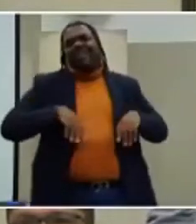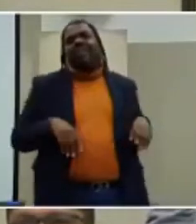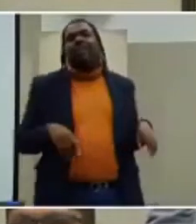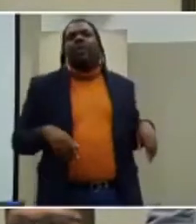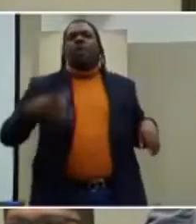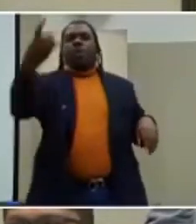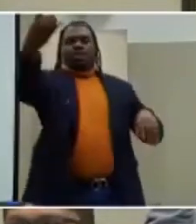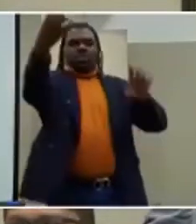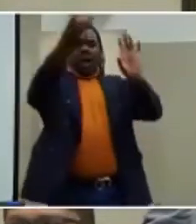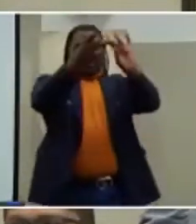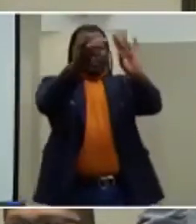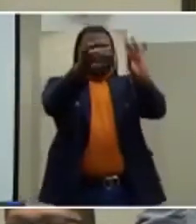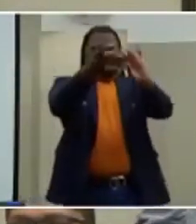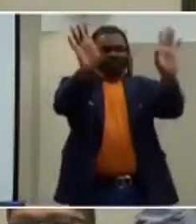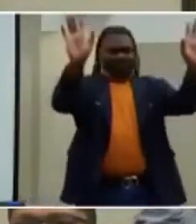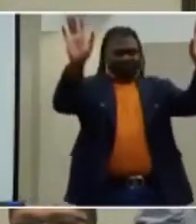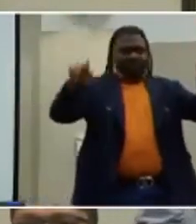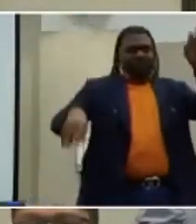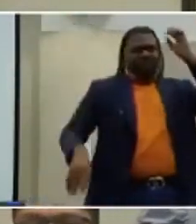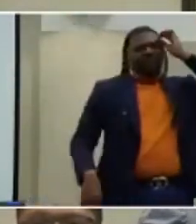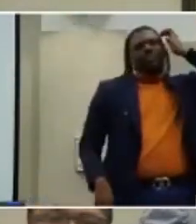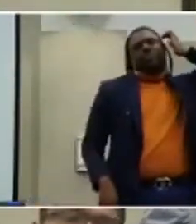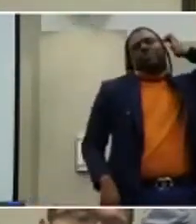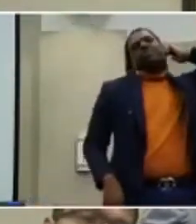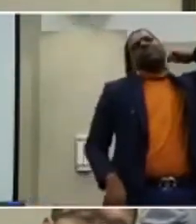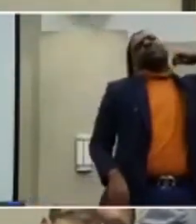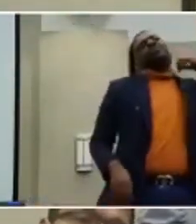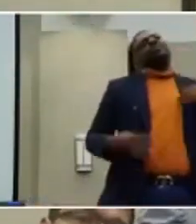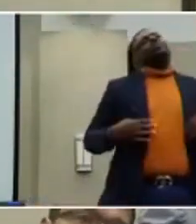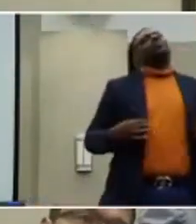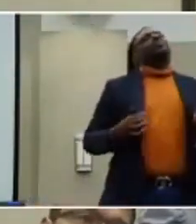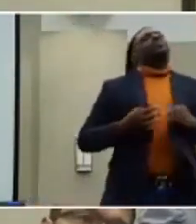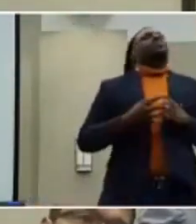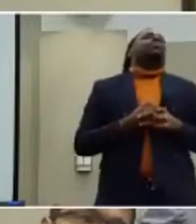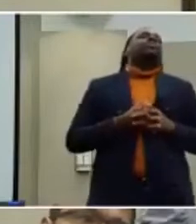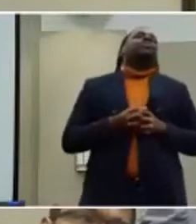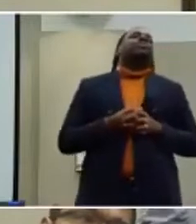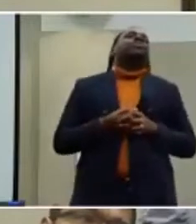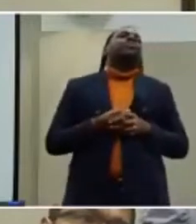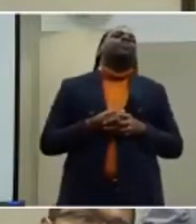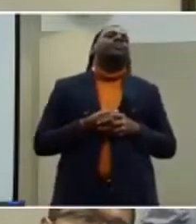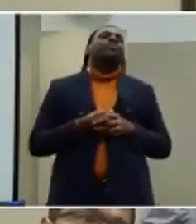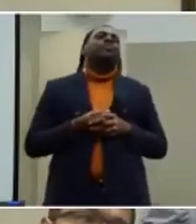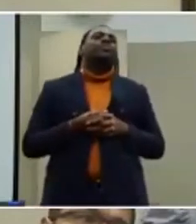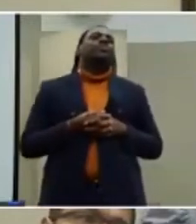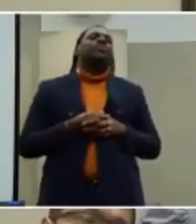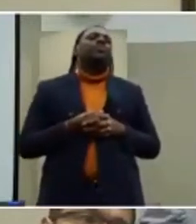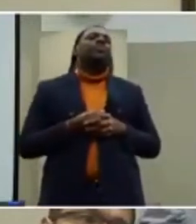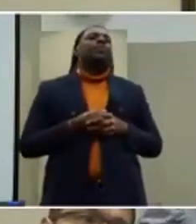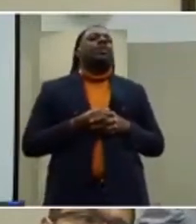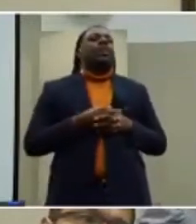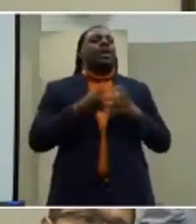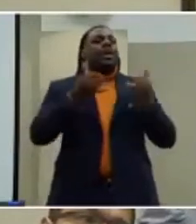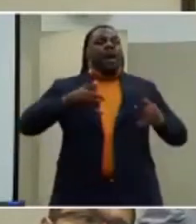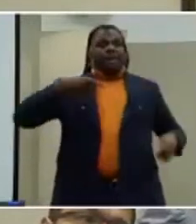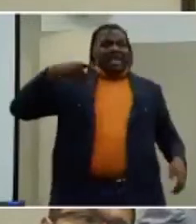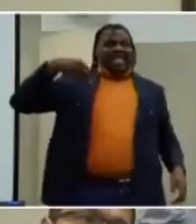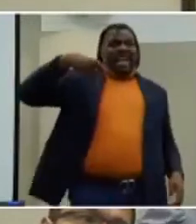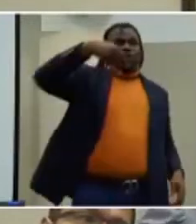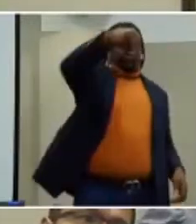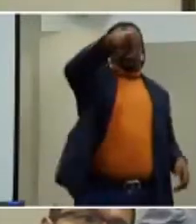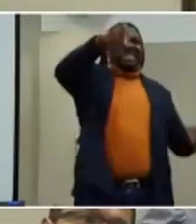one thing to talk about, which is having the pedestrian signals being